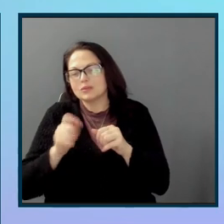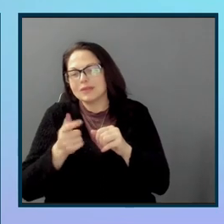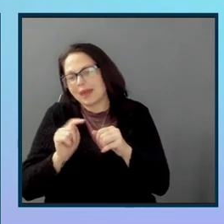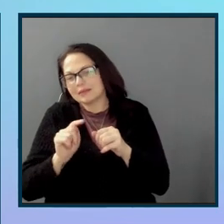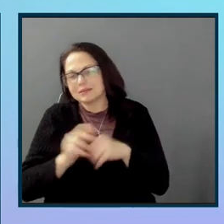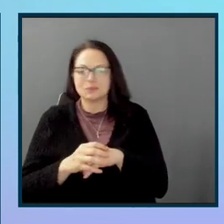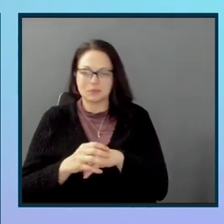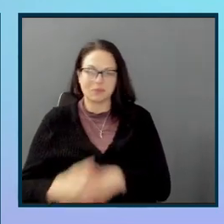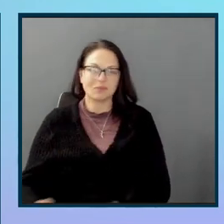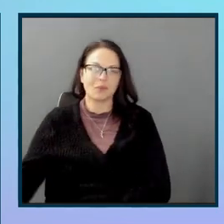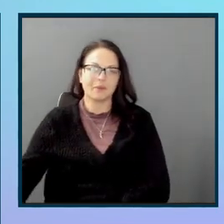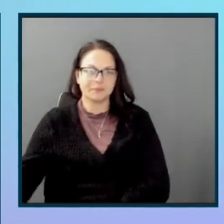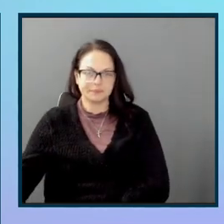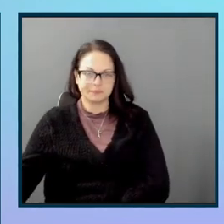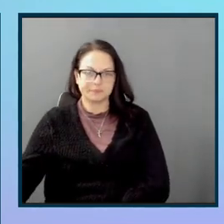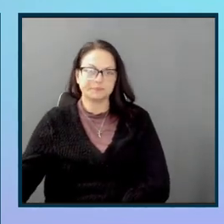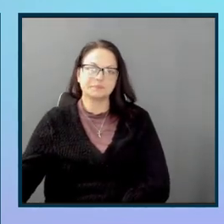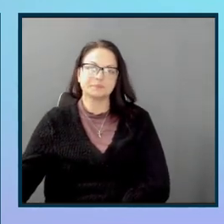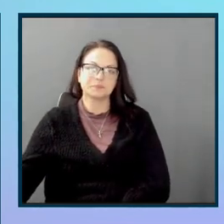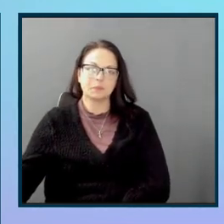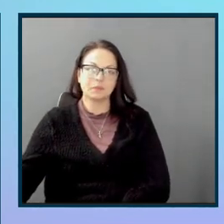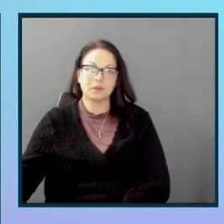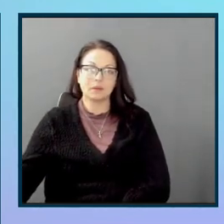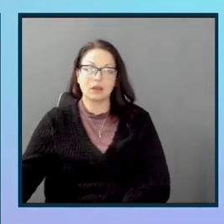new Apple iOS,